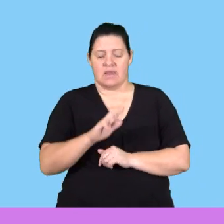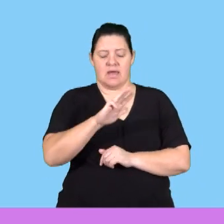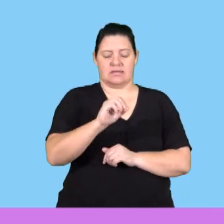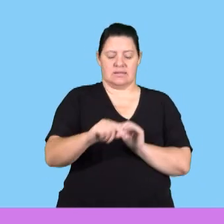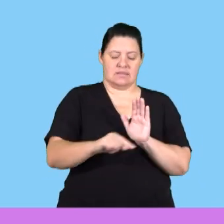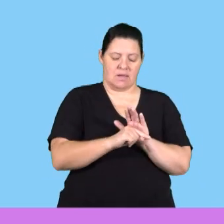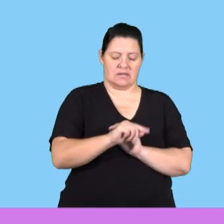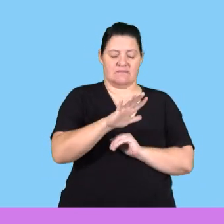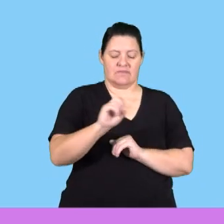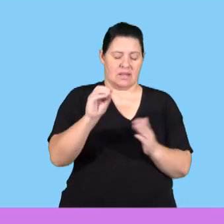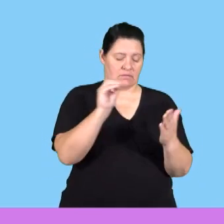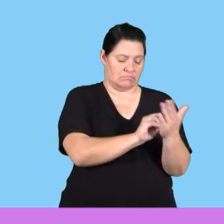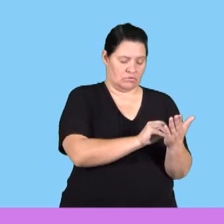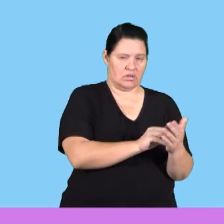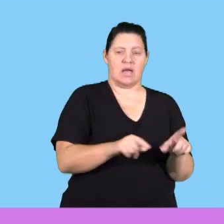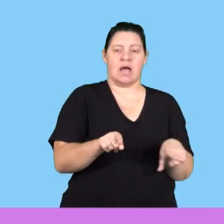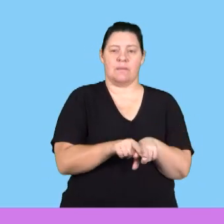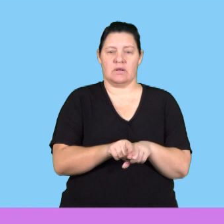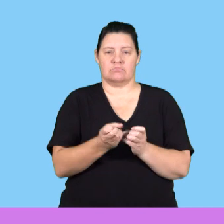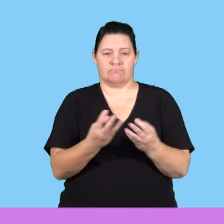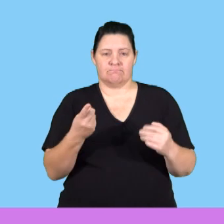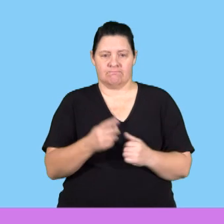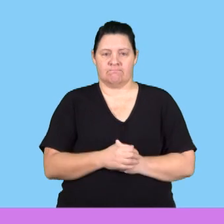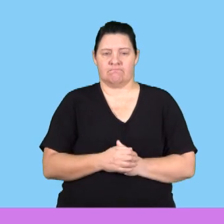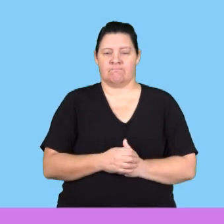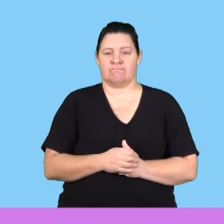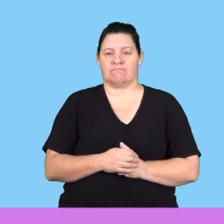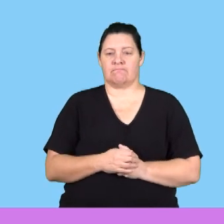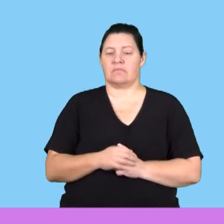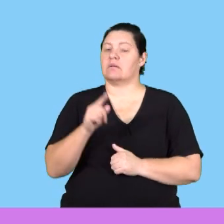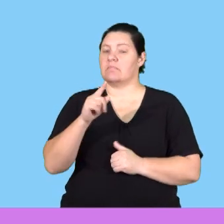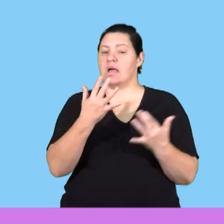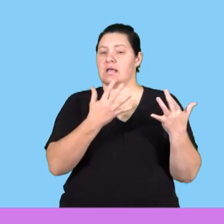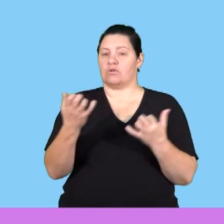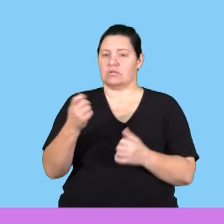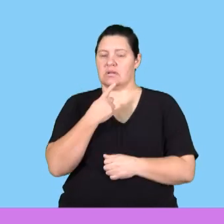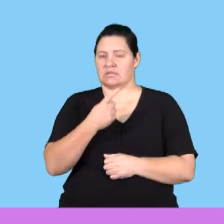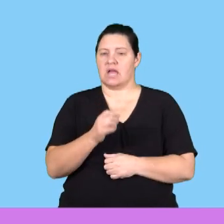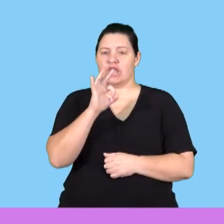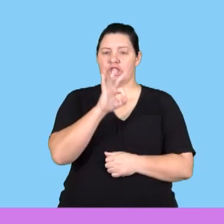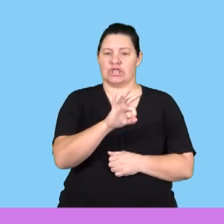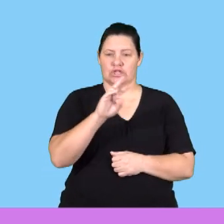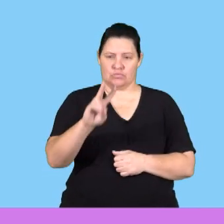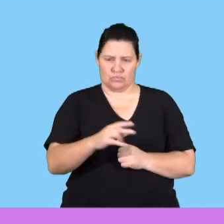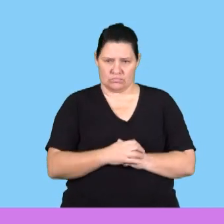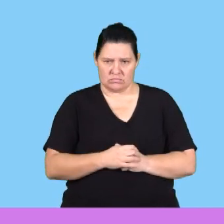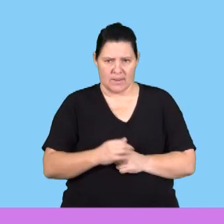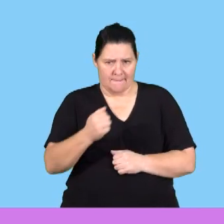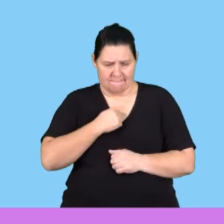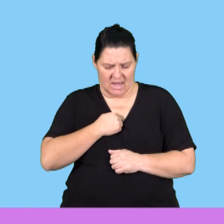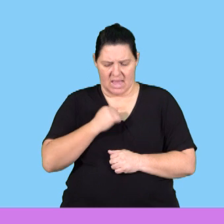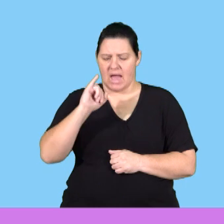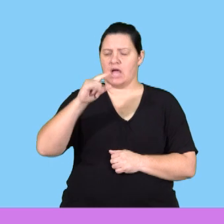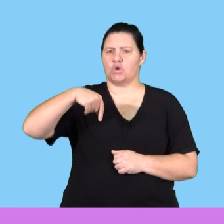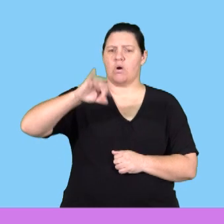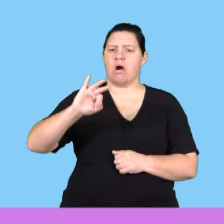Now let's say 90 minus our 58 equals. Now, when I do this calculation, I see that